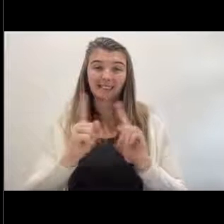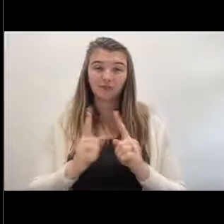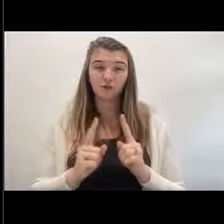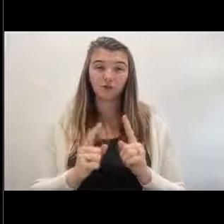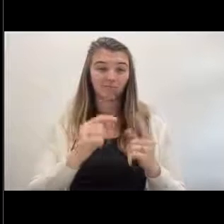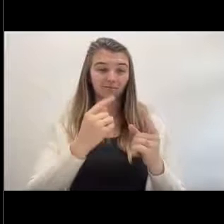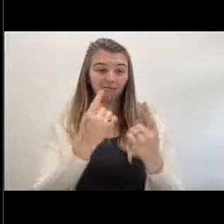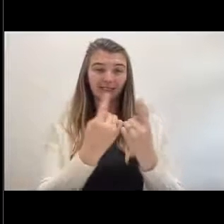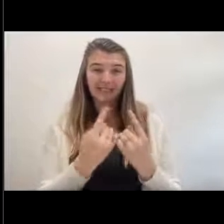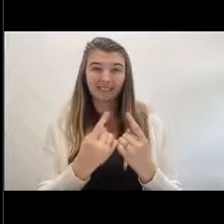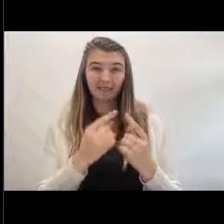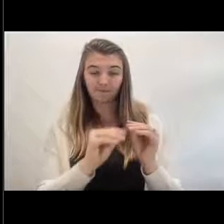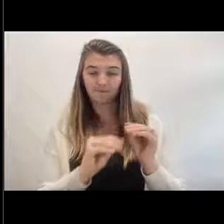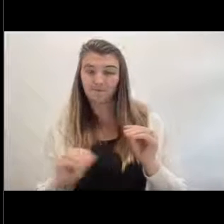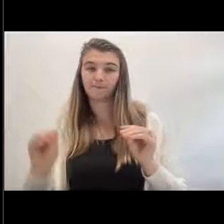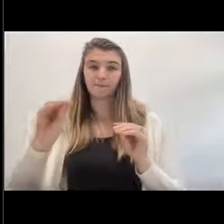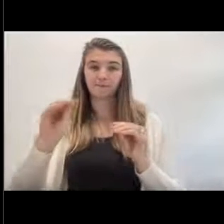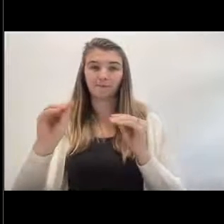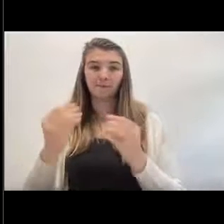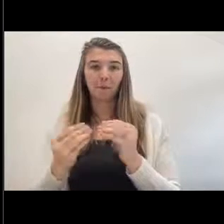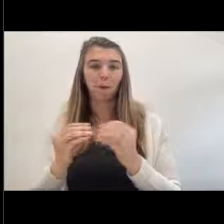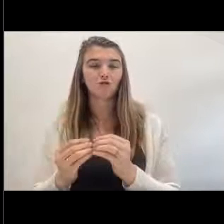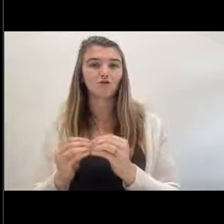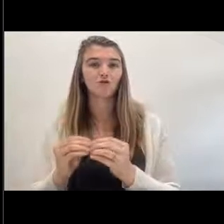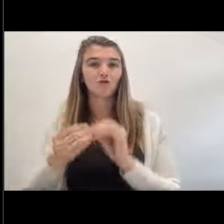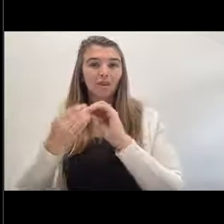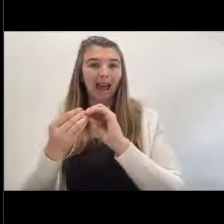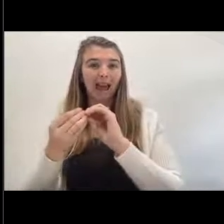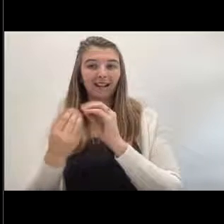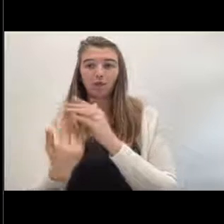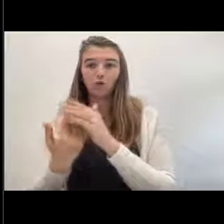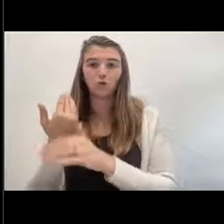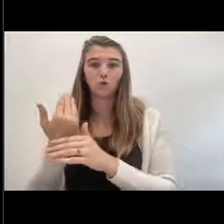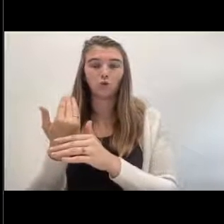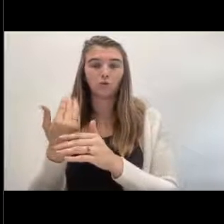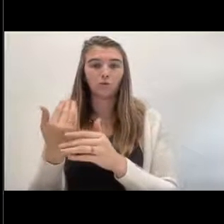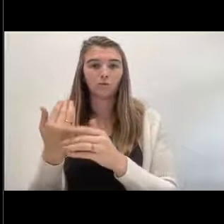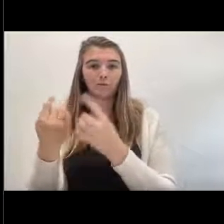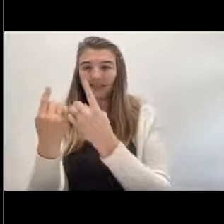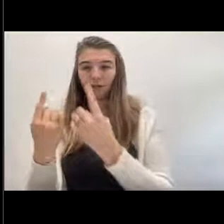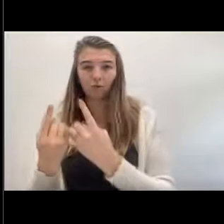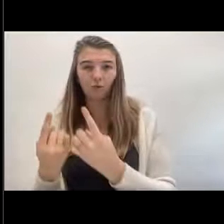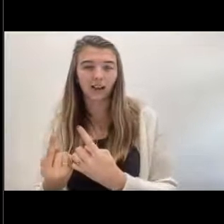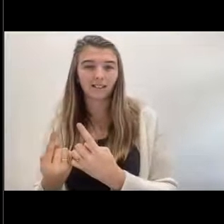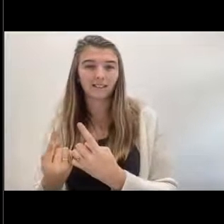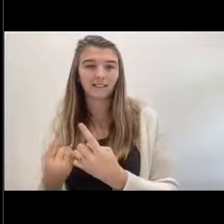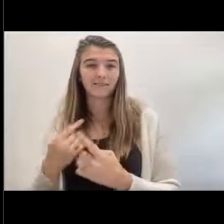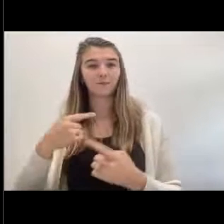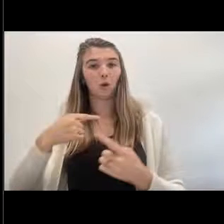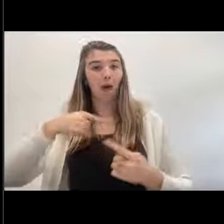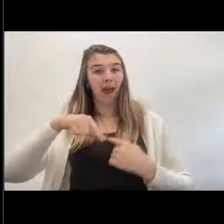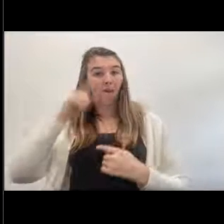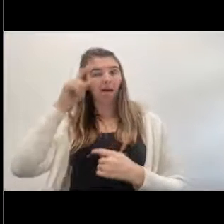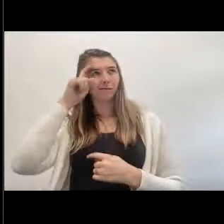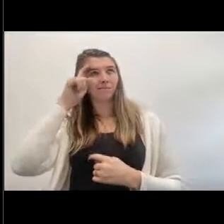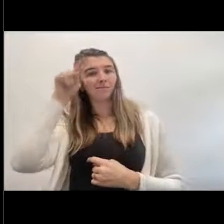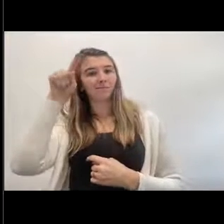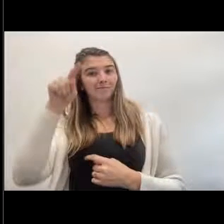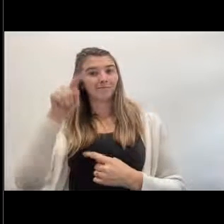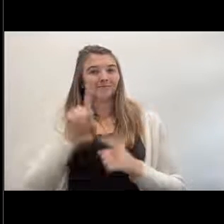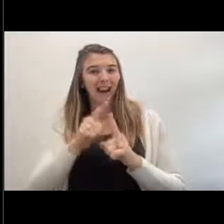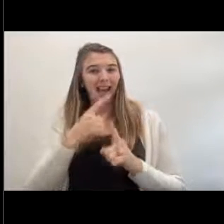make not virgin, but you can remake polyethylene terephthalate. What we're proposing to do here, as I said in previous